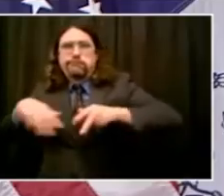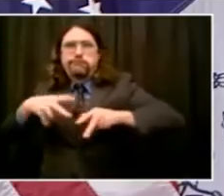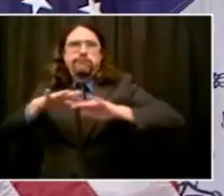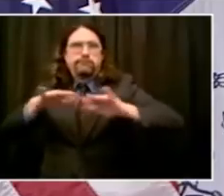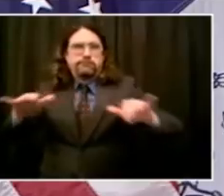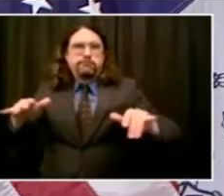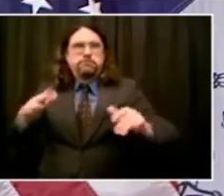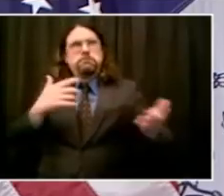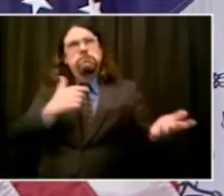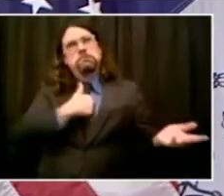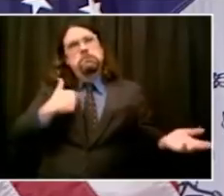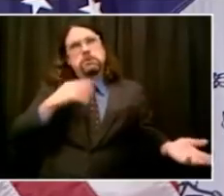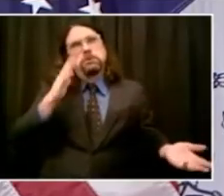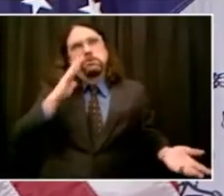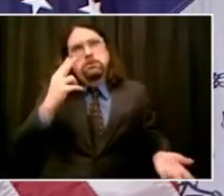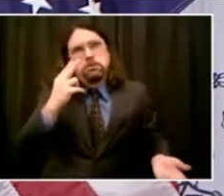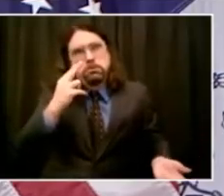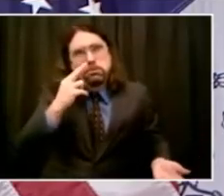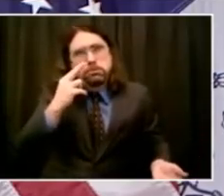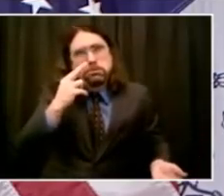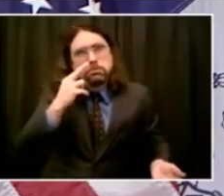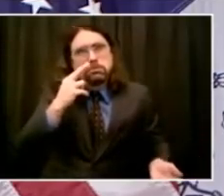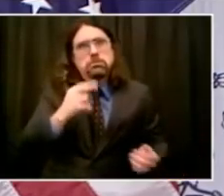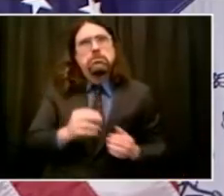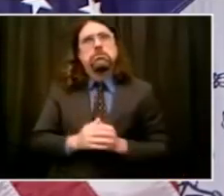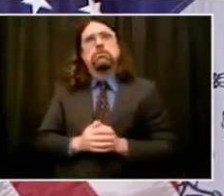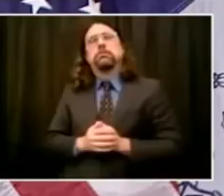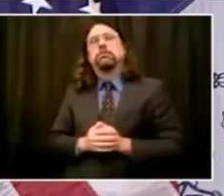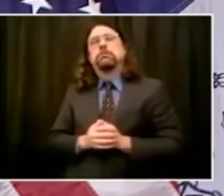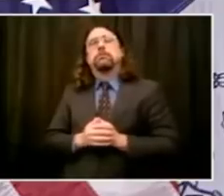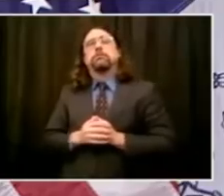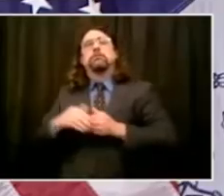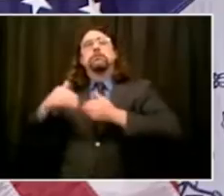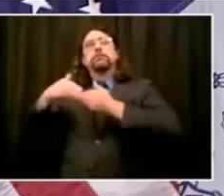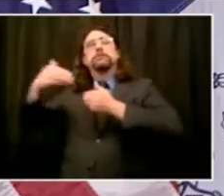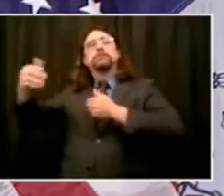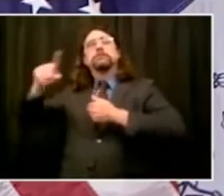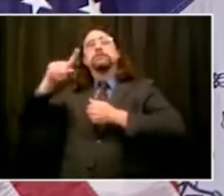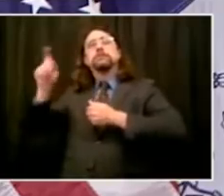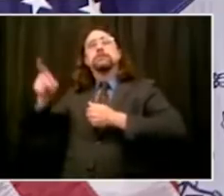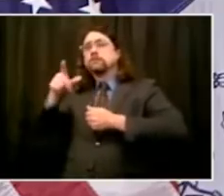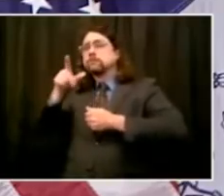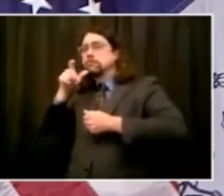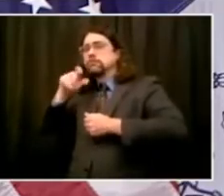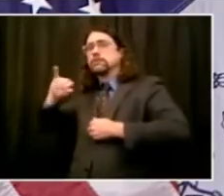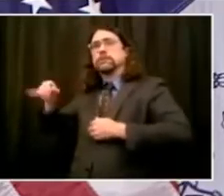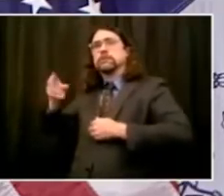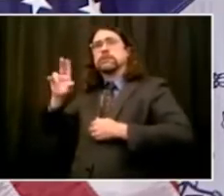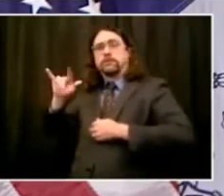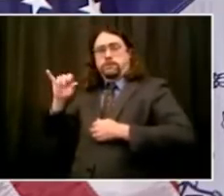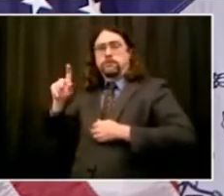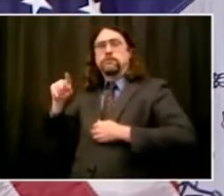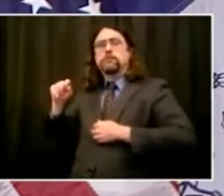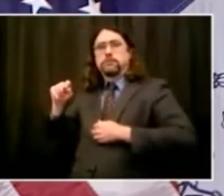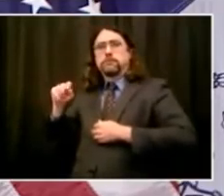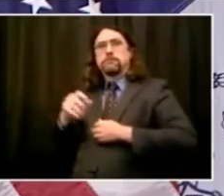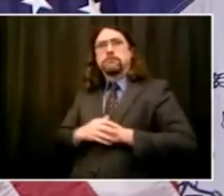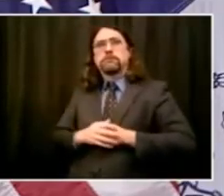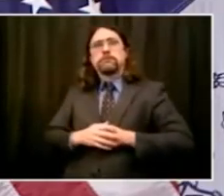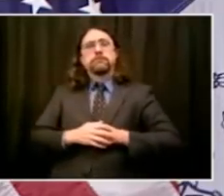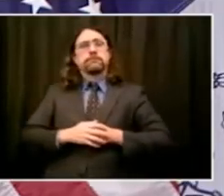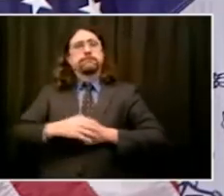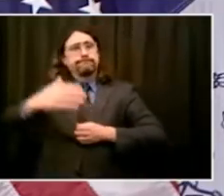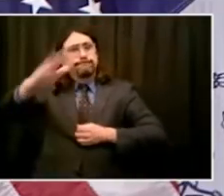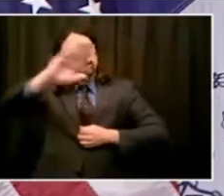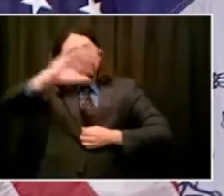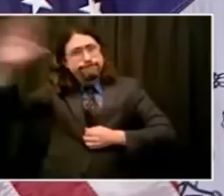Oh, hi. Good morning, Mr. Mayor. How are you today? I'm doing well, Juliet. Are you about to uncover another thing that we have to go